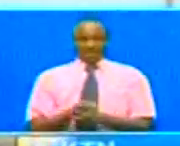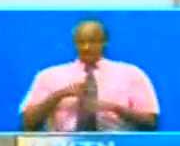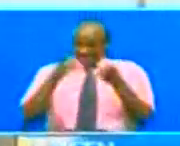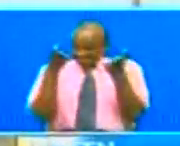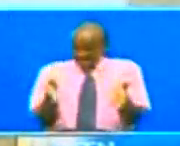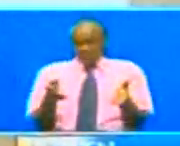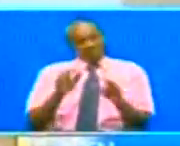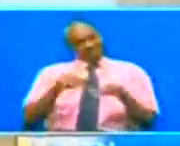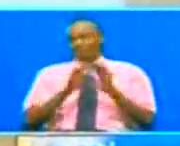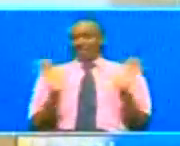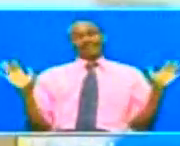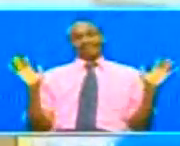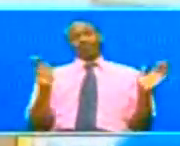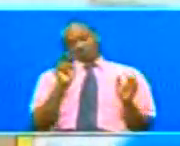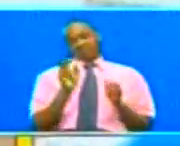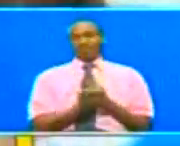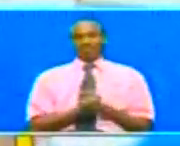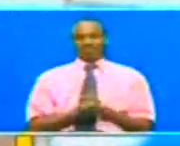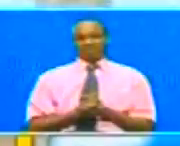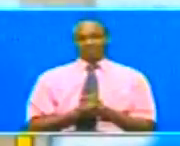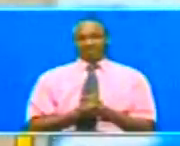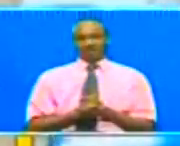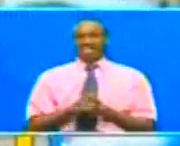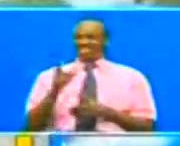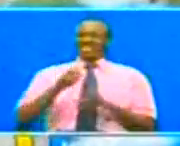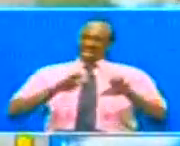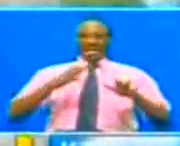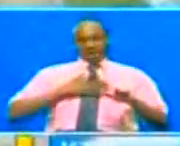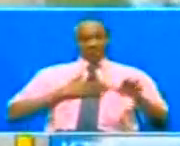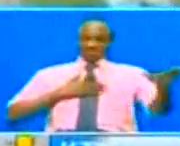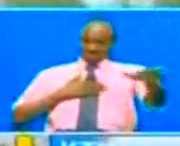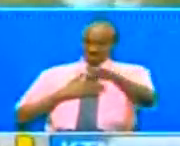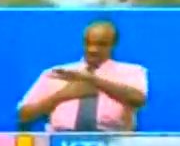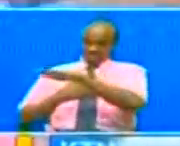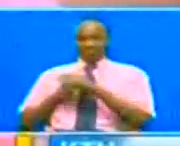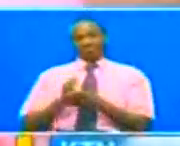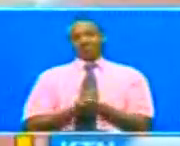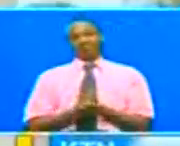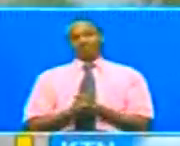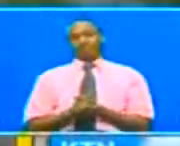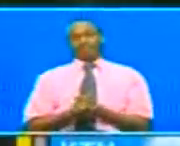we are farming it because they are not here. So this is a compound that goes up to those. You see those?